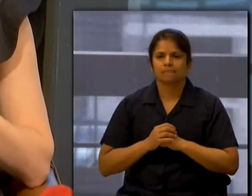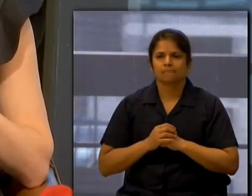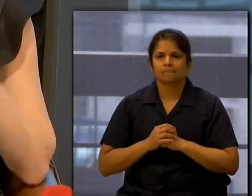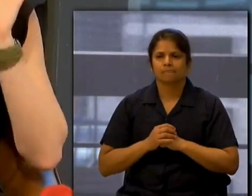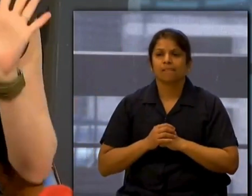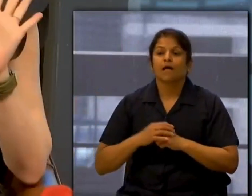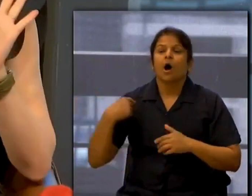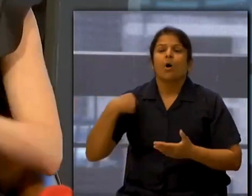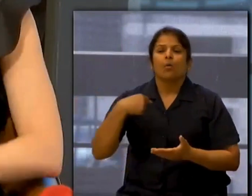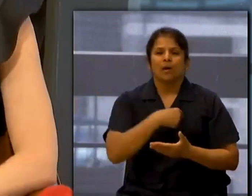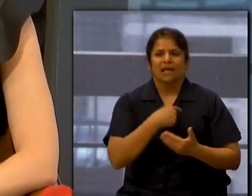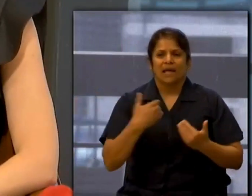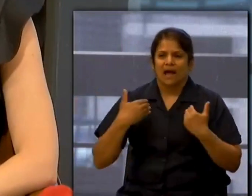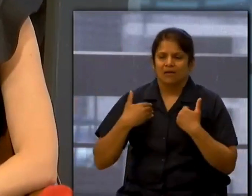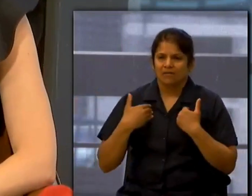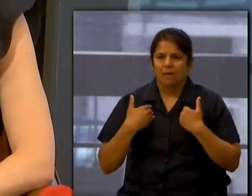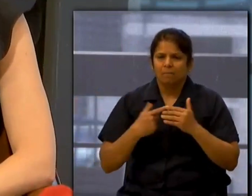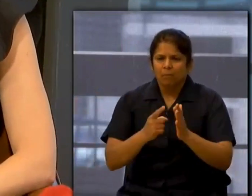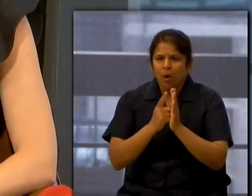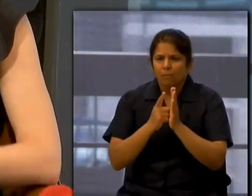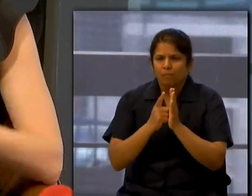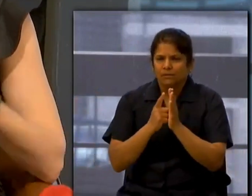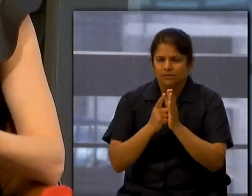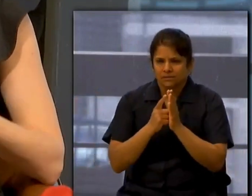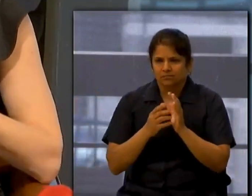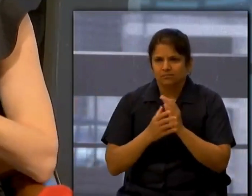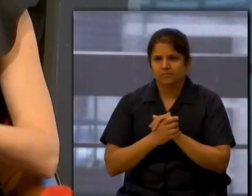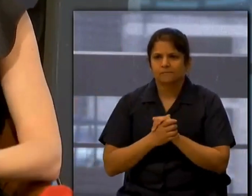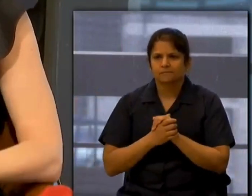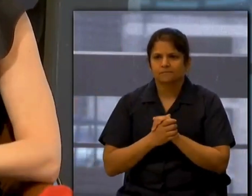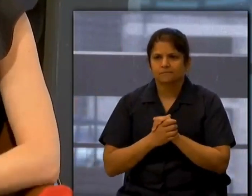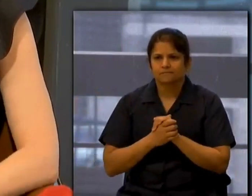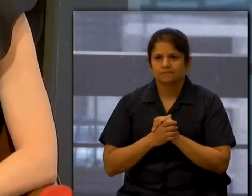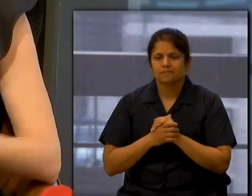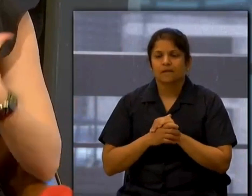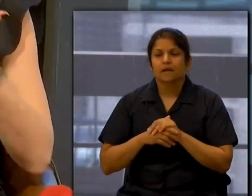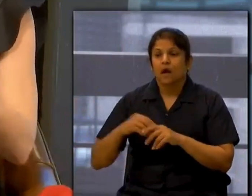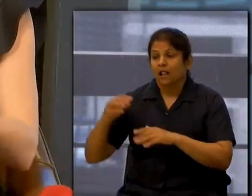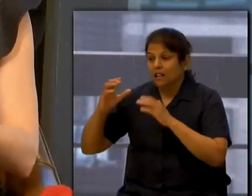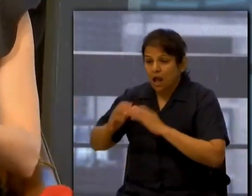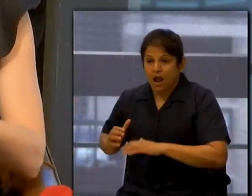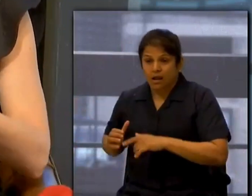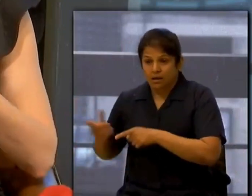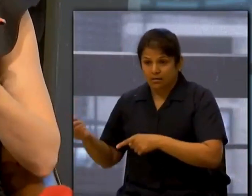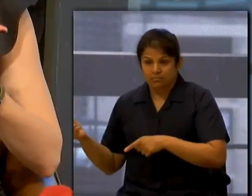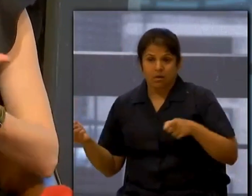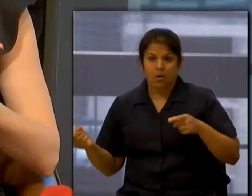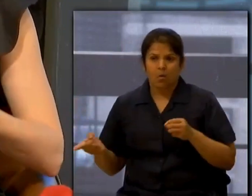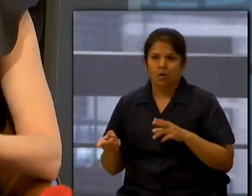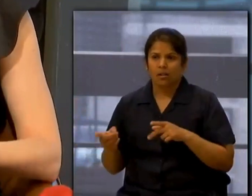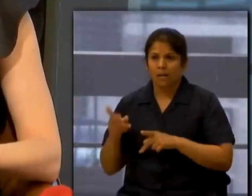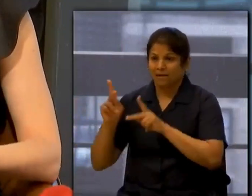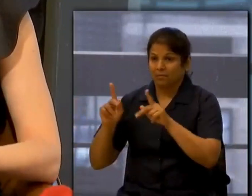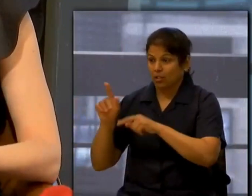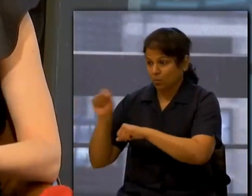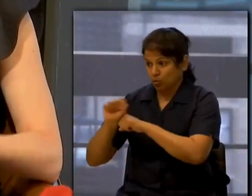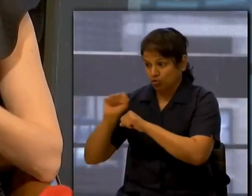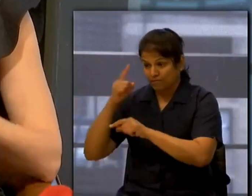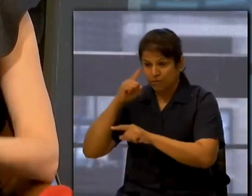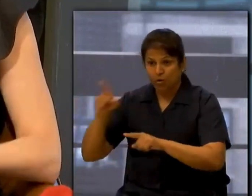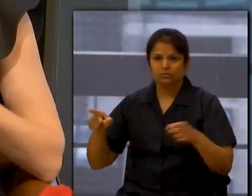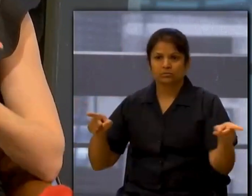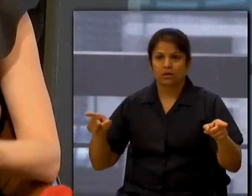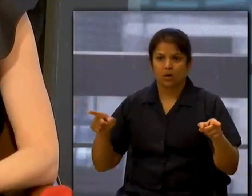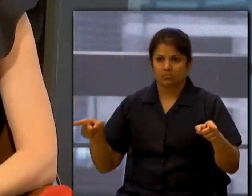which is a moment where our clients or the people they serve kind of realize, wow, we're really different. Like we're